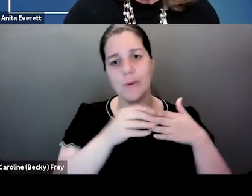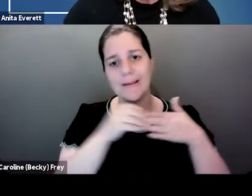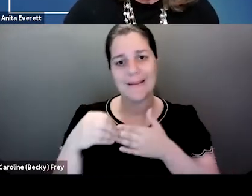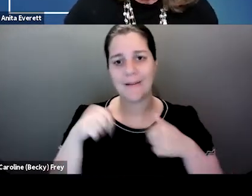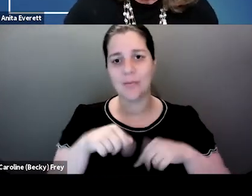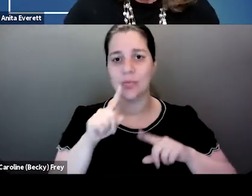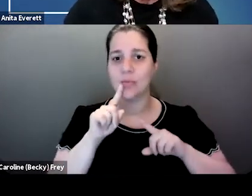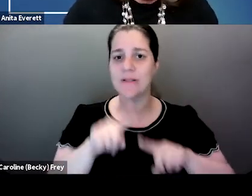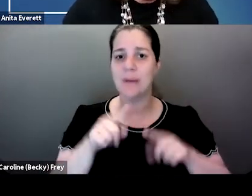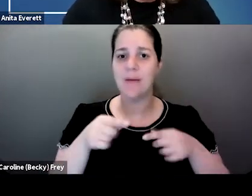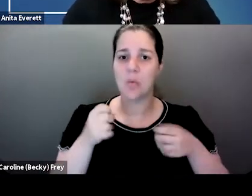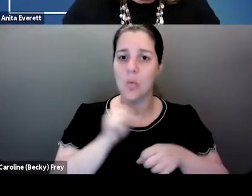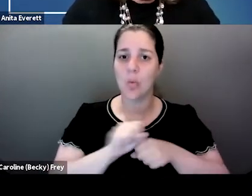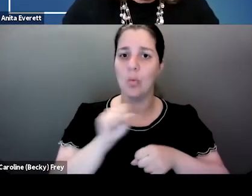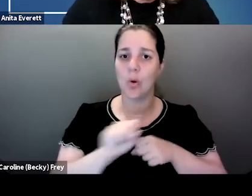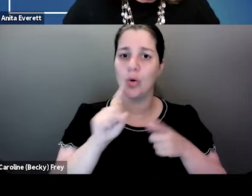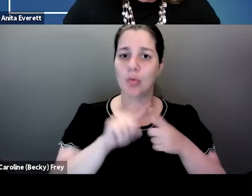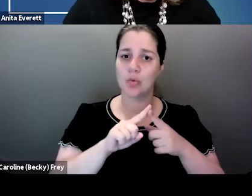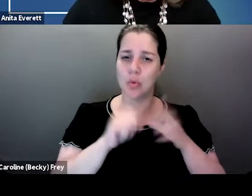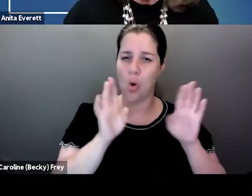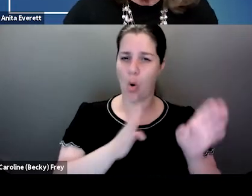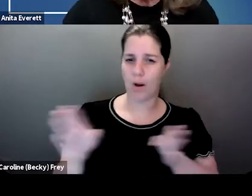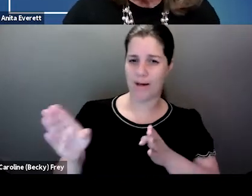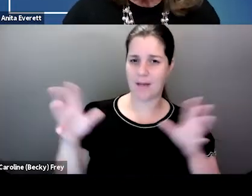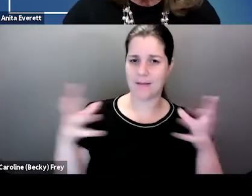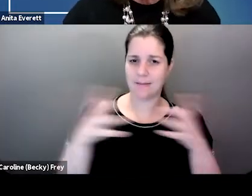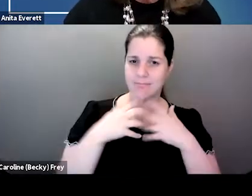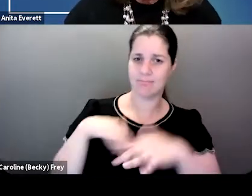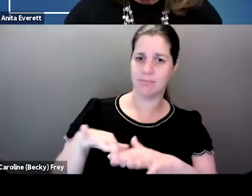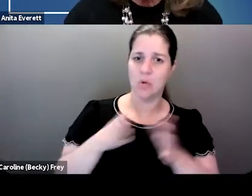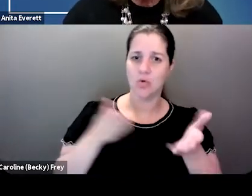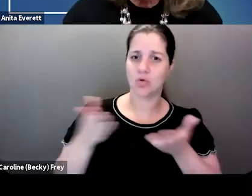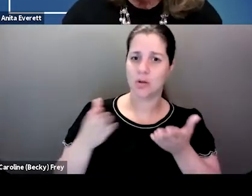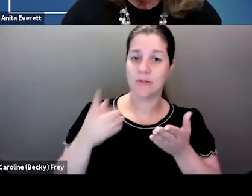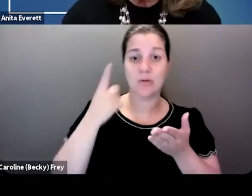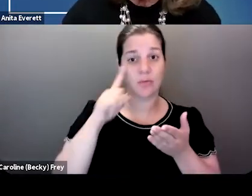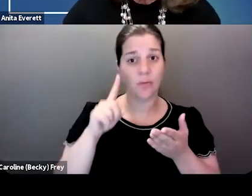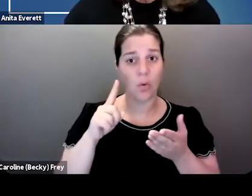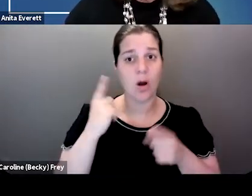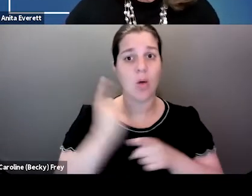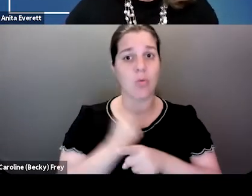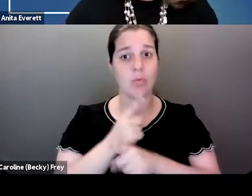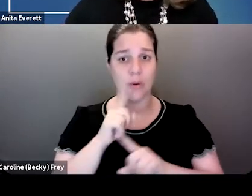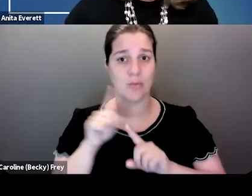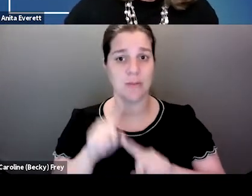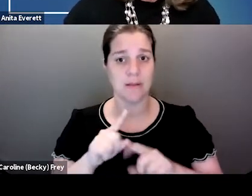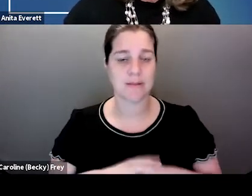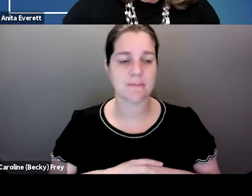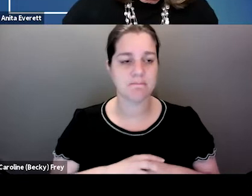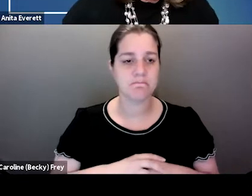around 988 so that we have an adequate response. Let's go to the next slide,